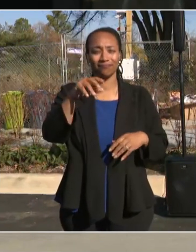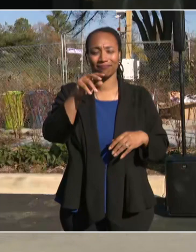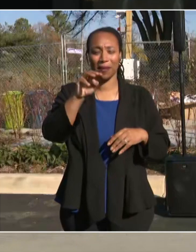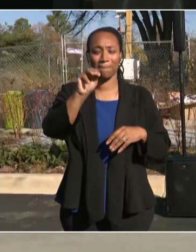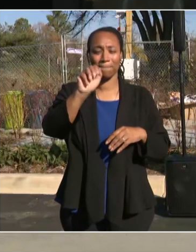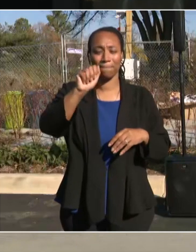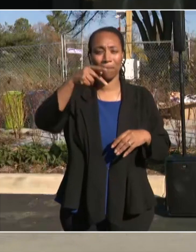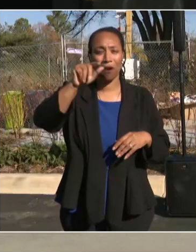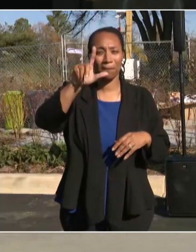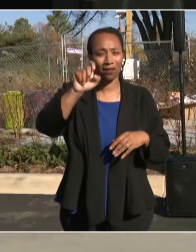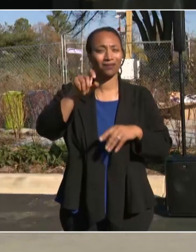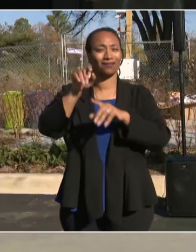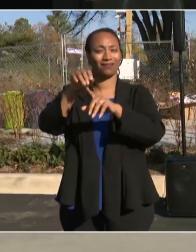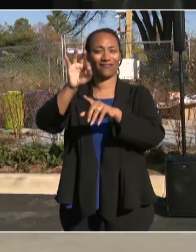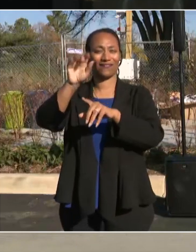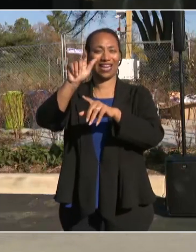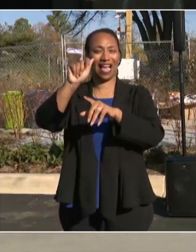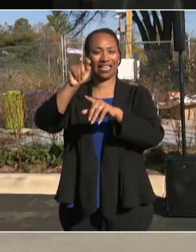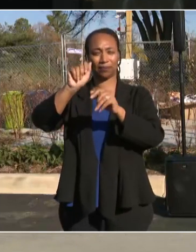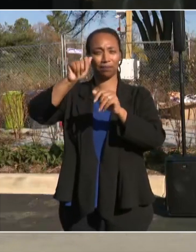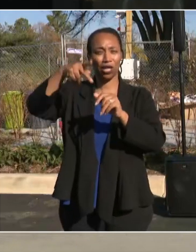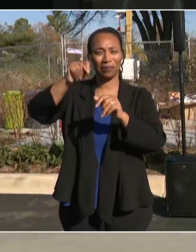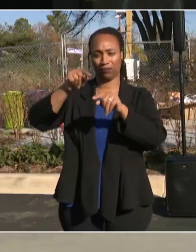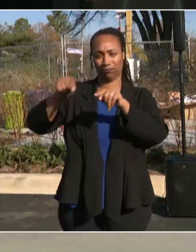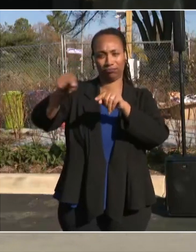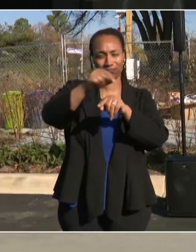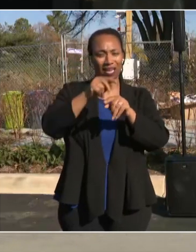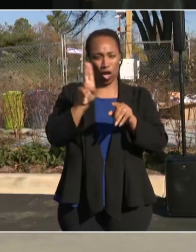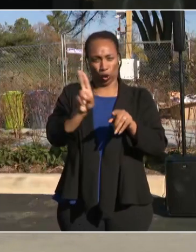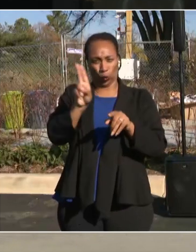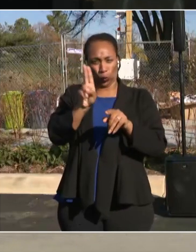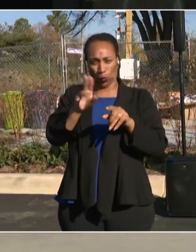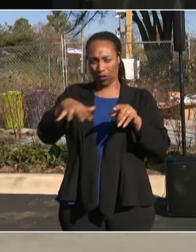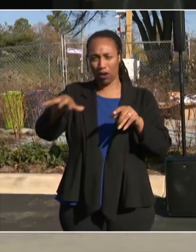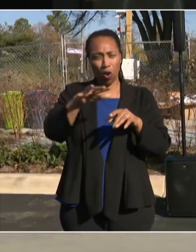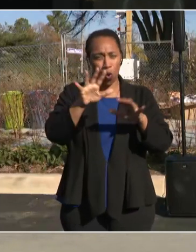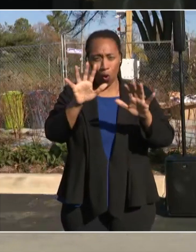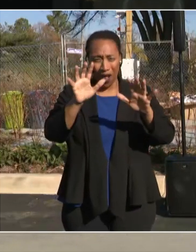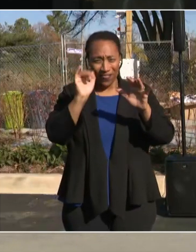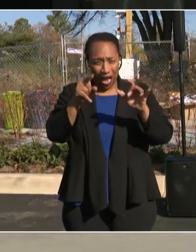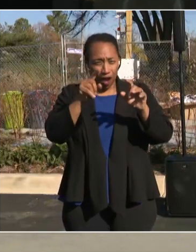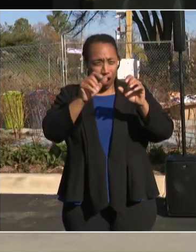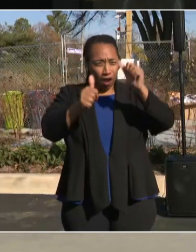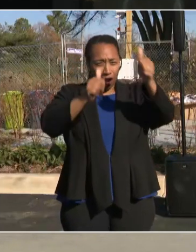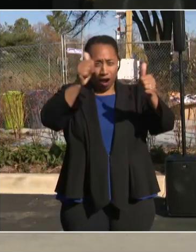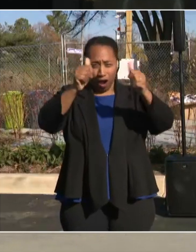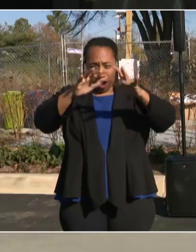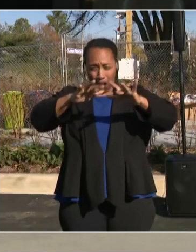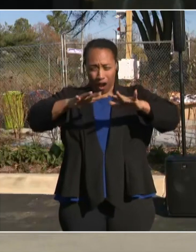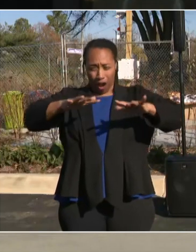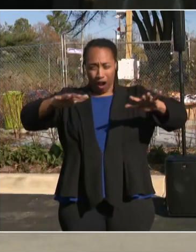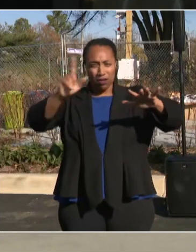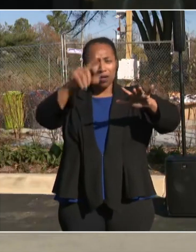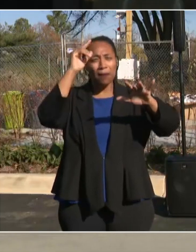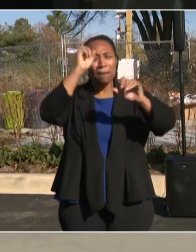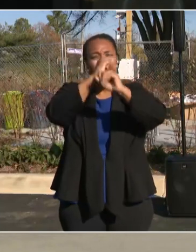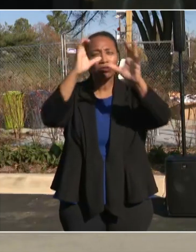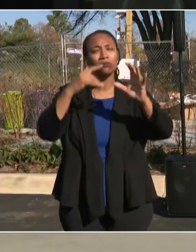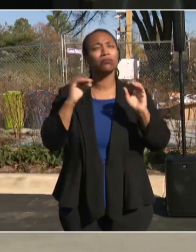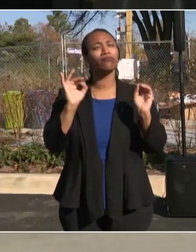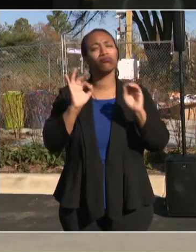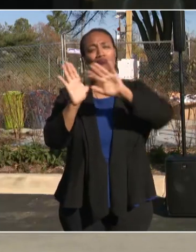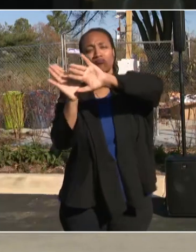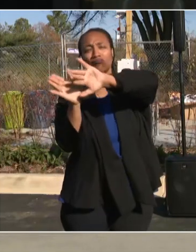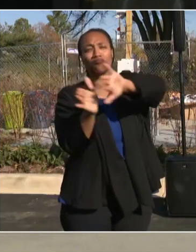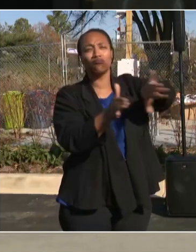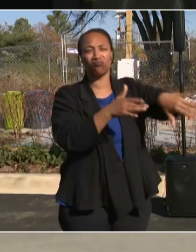people will perish. And so for those who demanded more for Berry Farm, thank